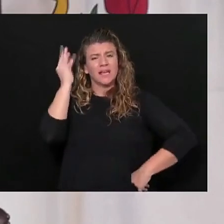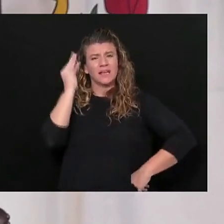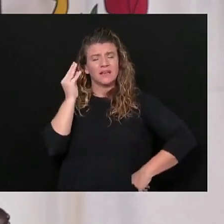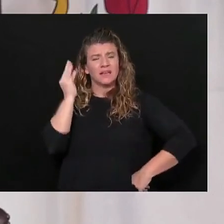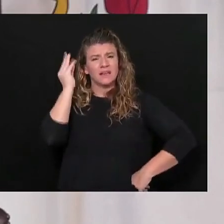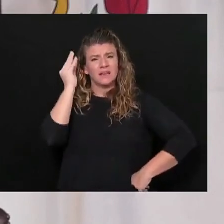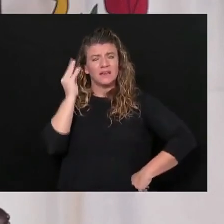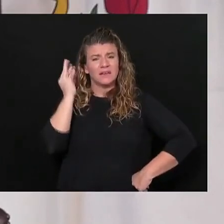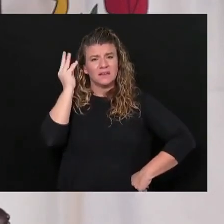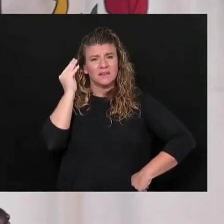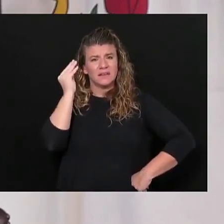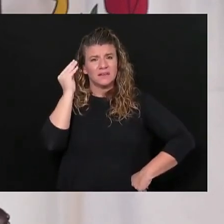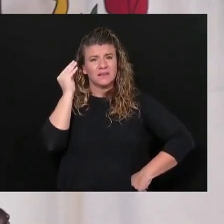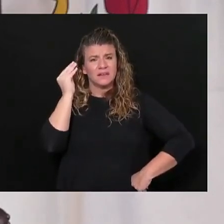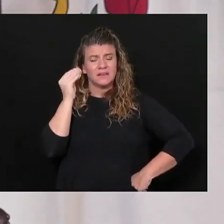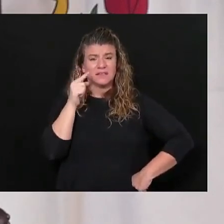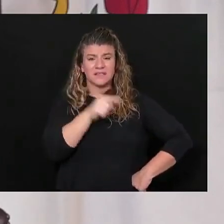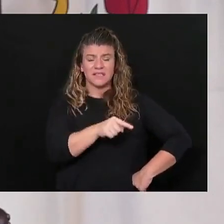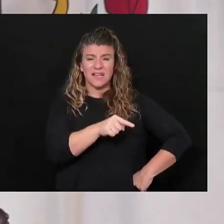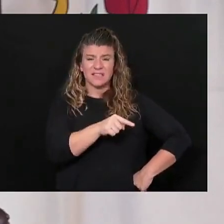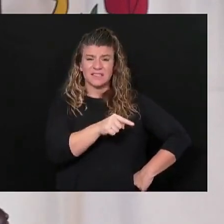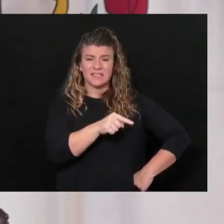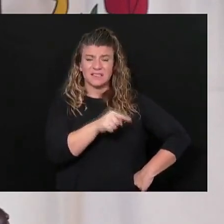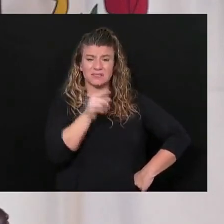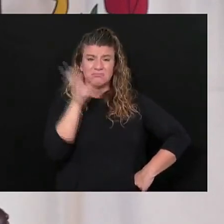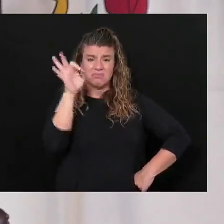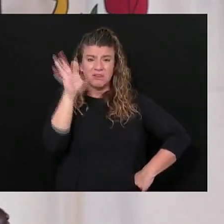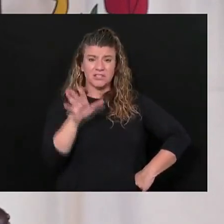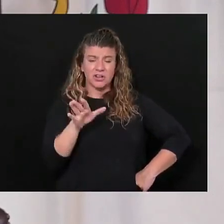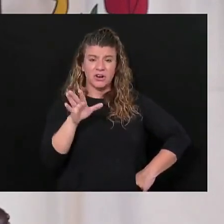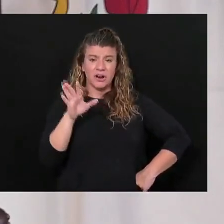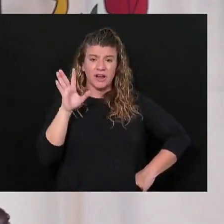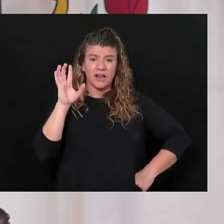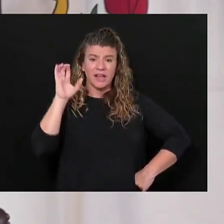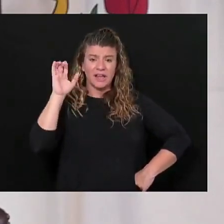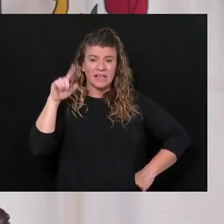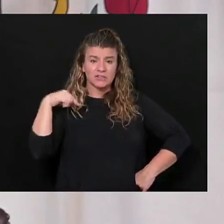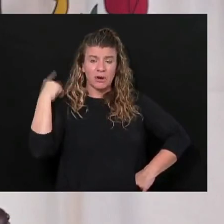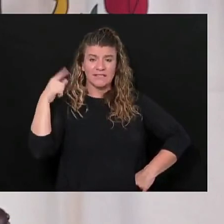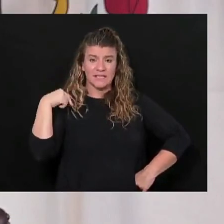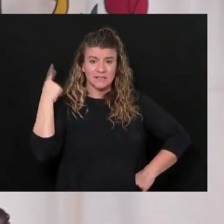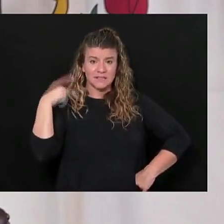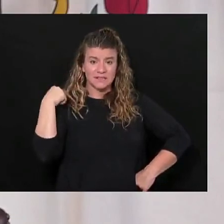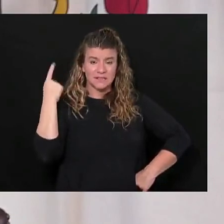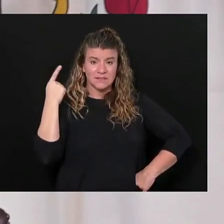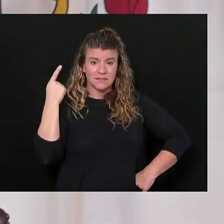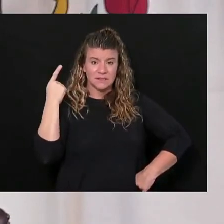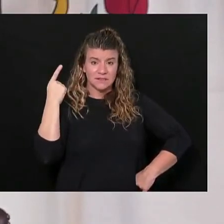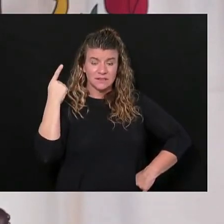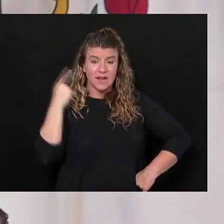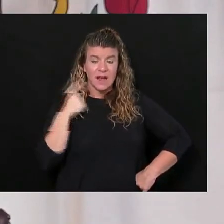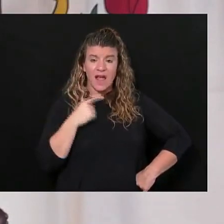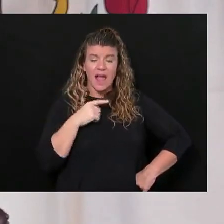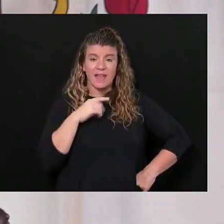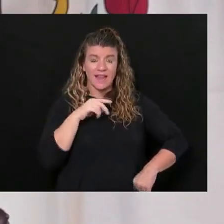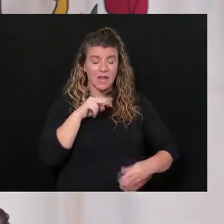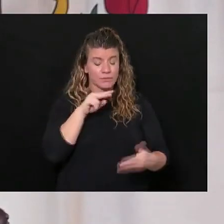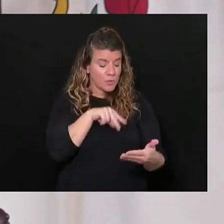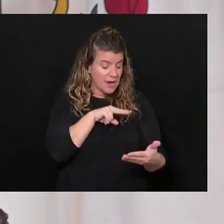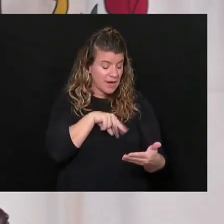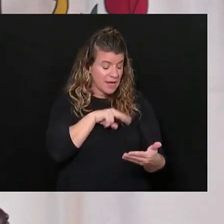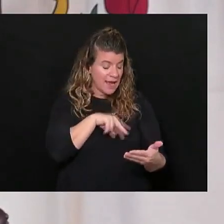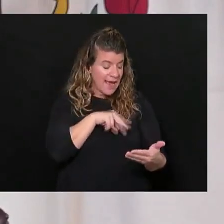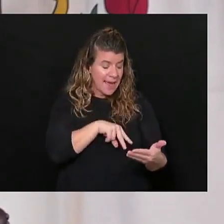this kid is a lunatic. And then he looked up and looked right at us and said, you